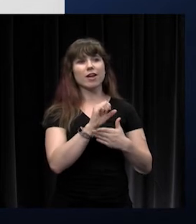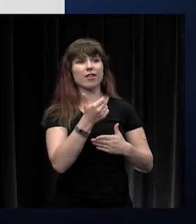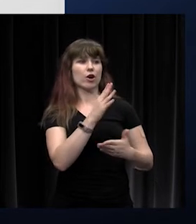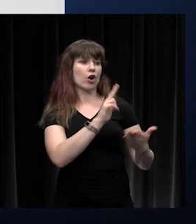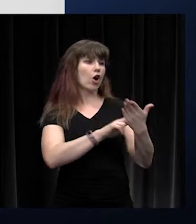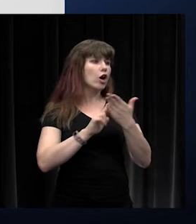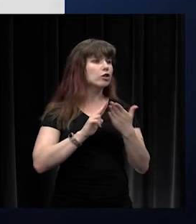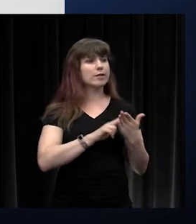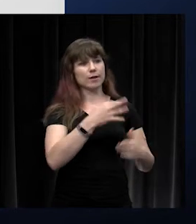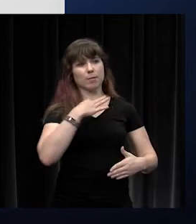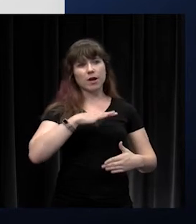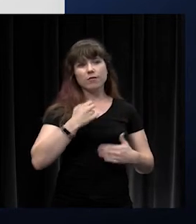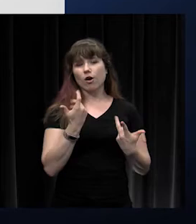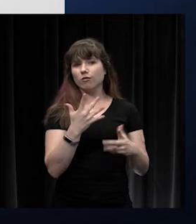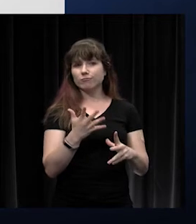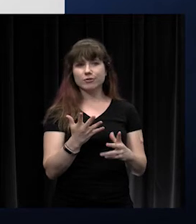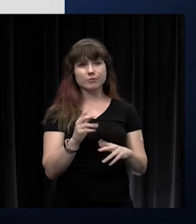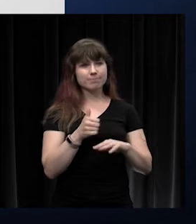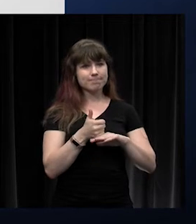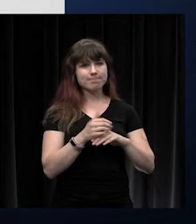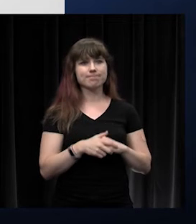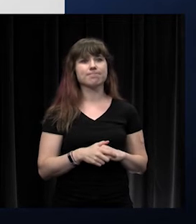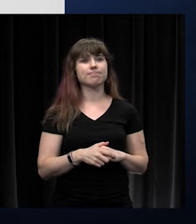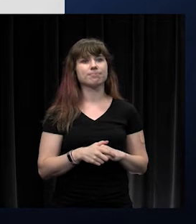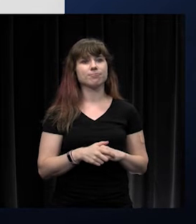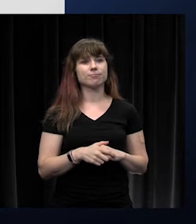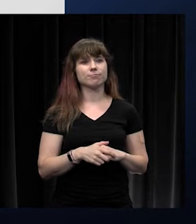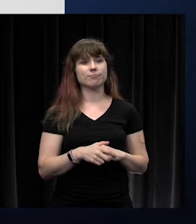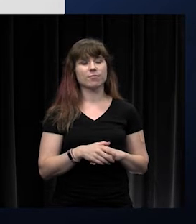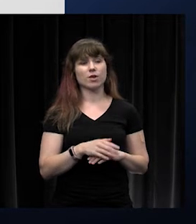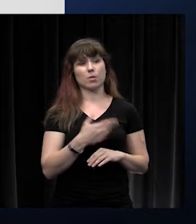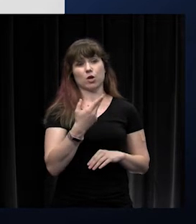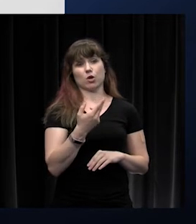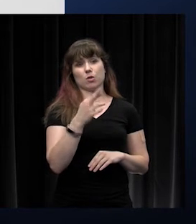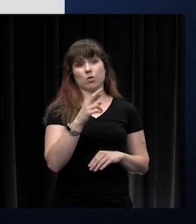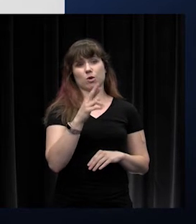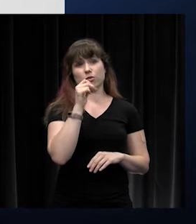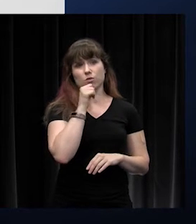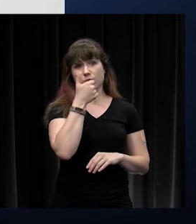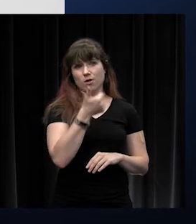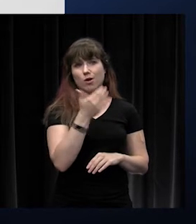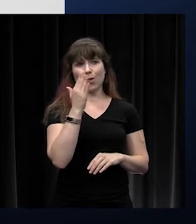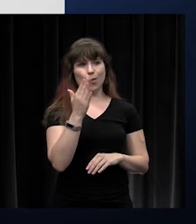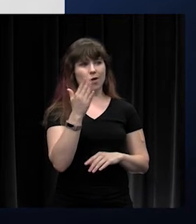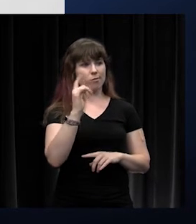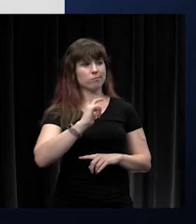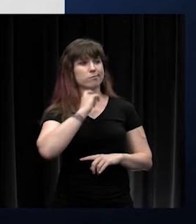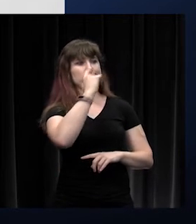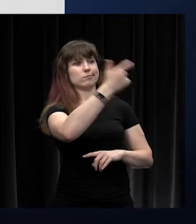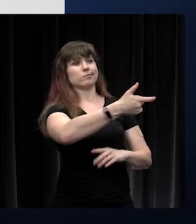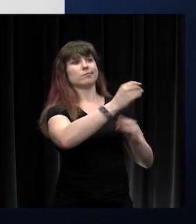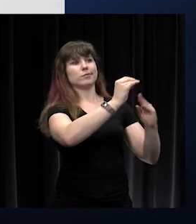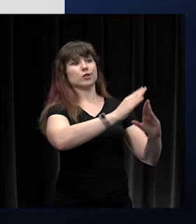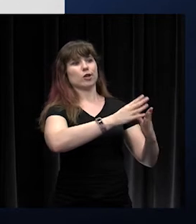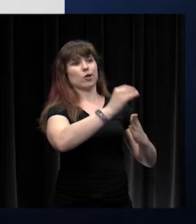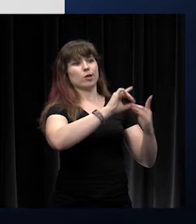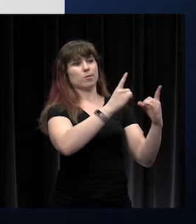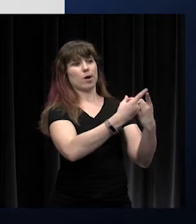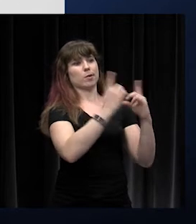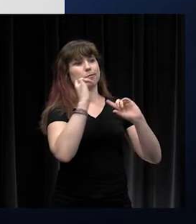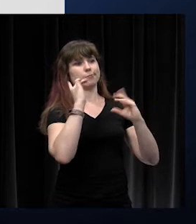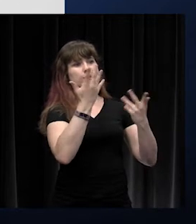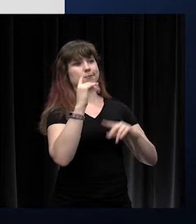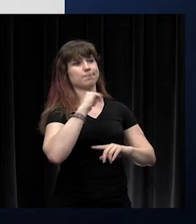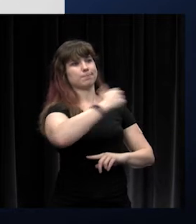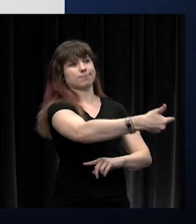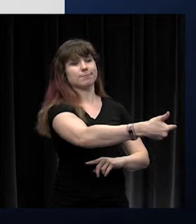those specific areas. But tomorrow, Human Resources will kind of hand it off, if you will, to Teaching and Learning, and we'll start working on